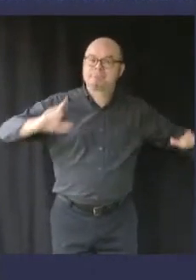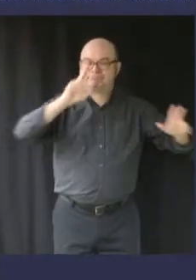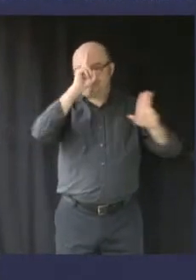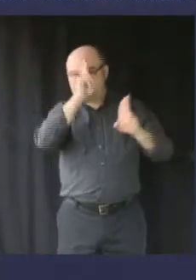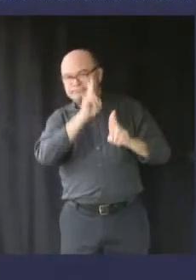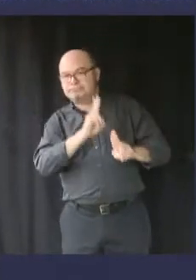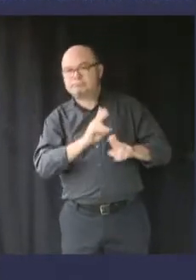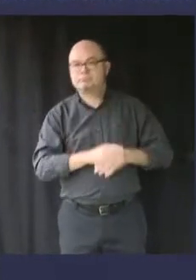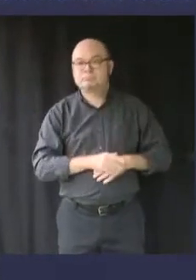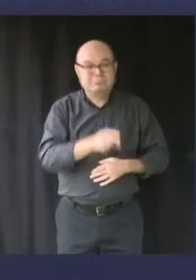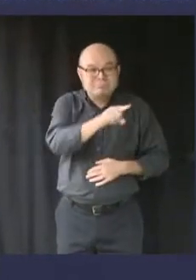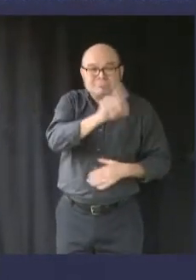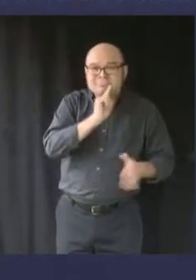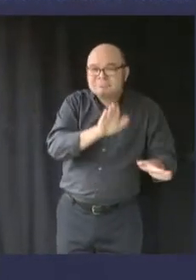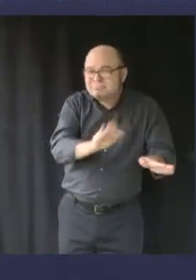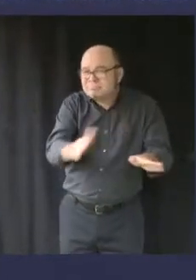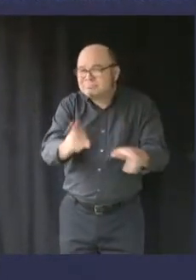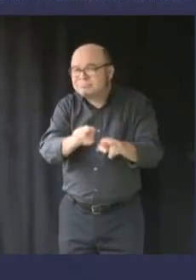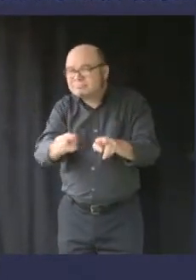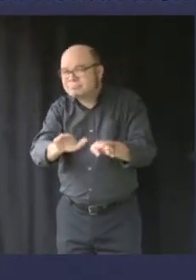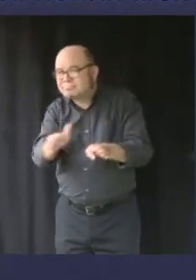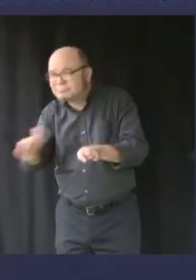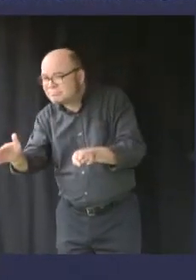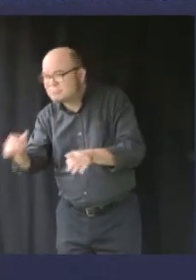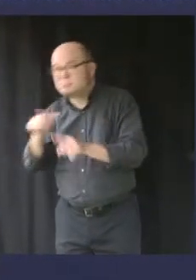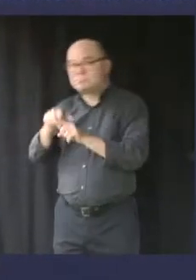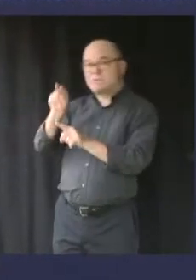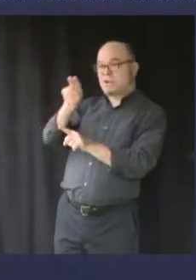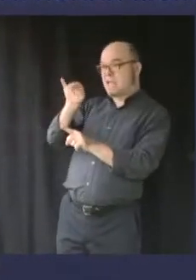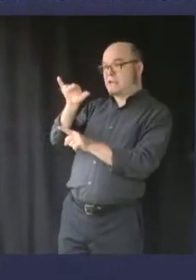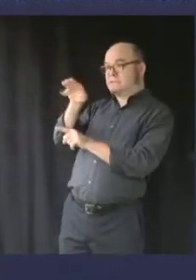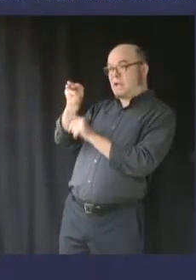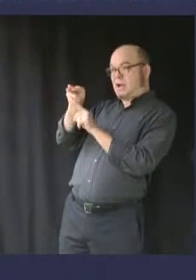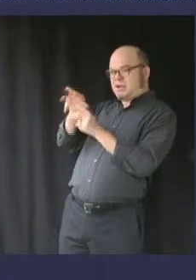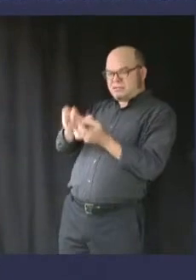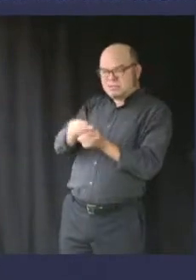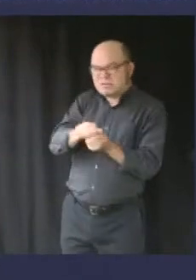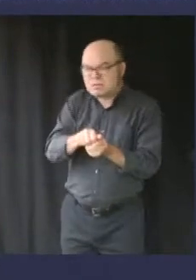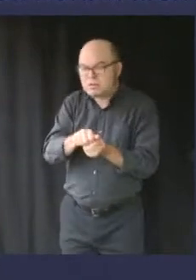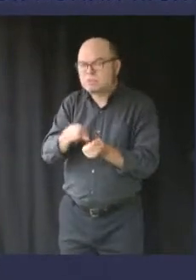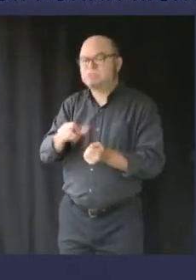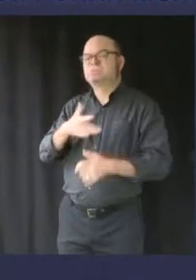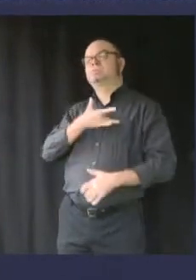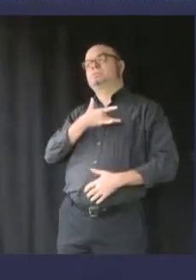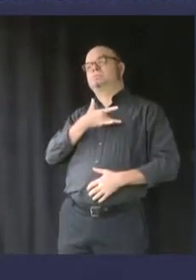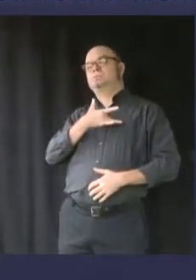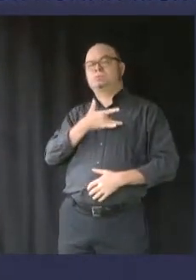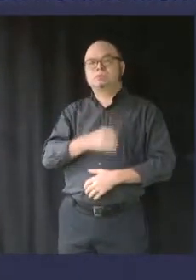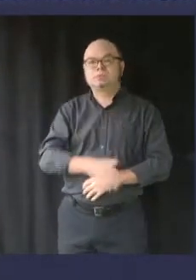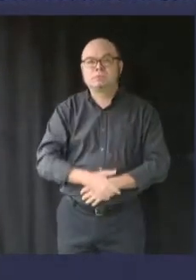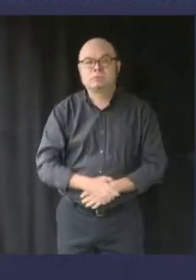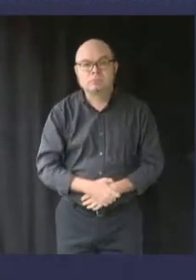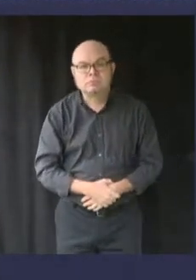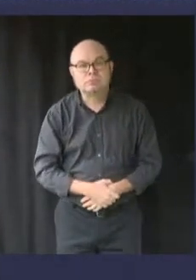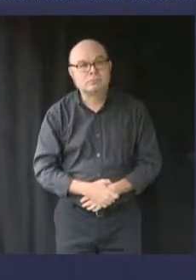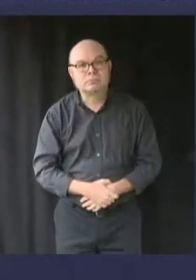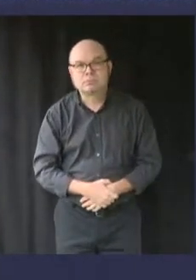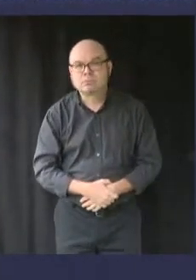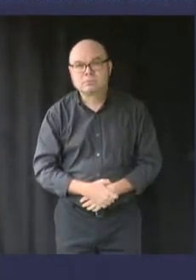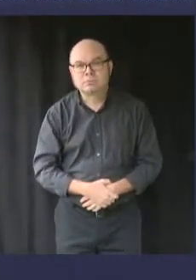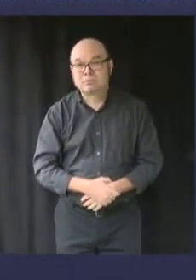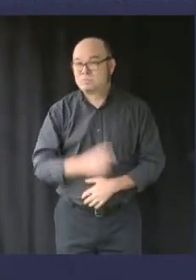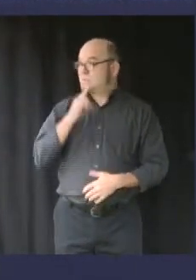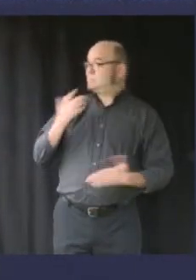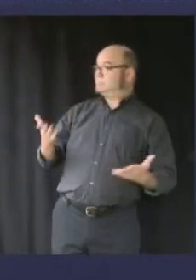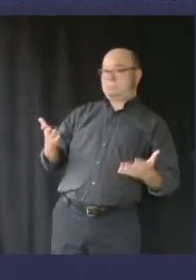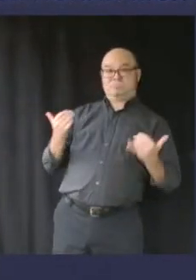Nazism. I could never imagine in my life that this day, here with